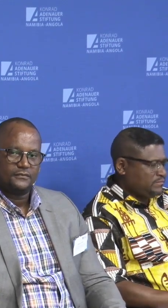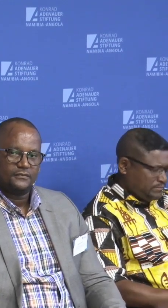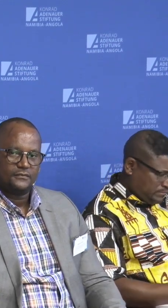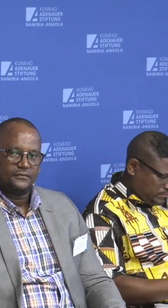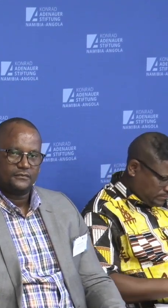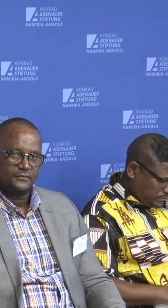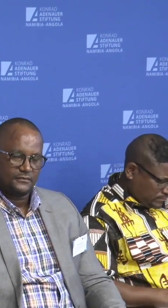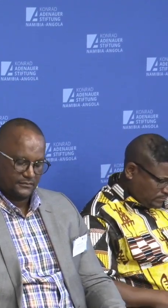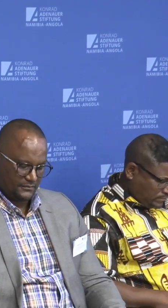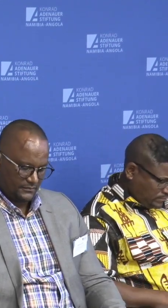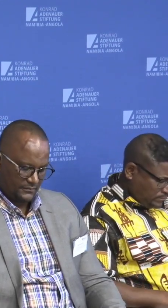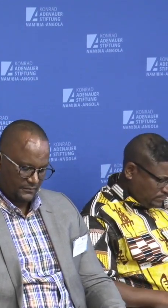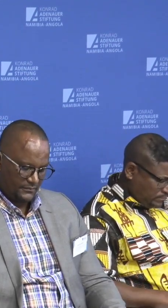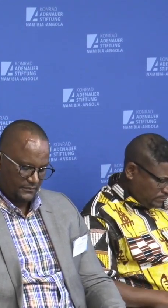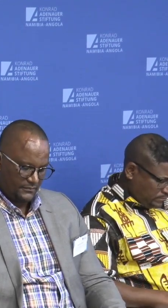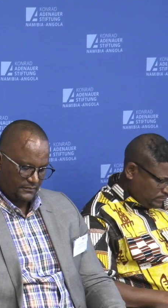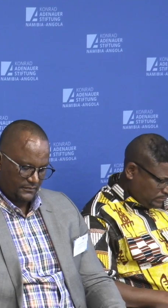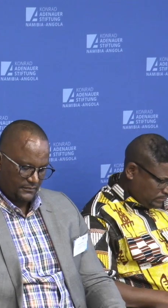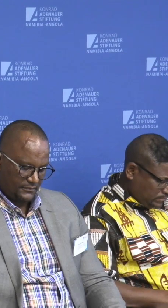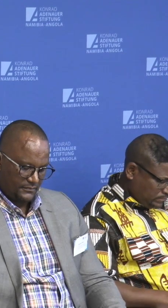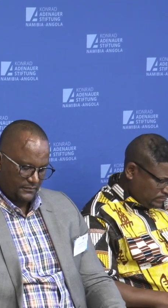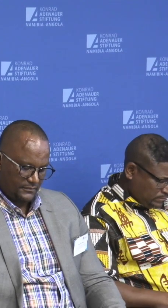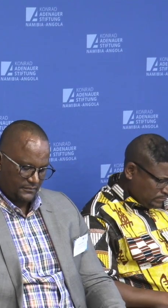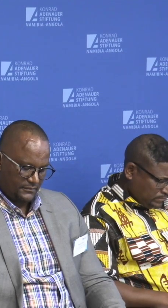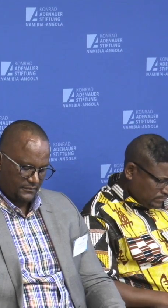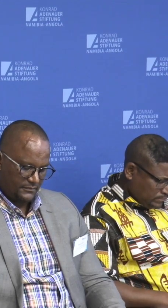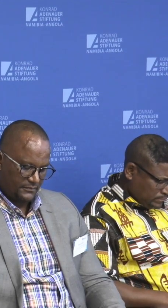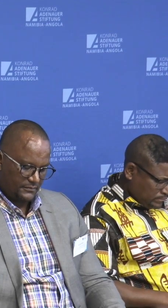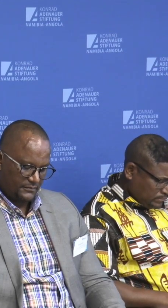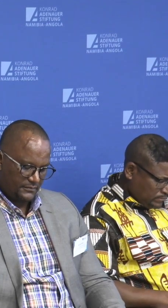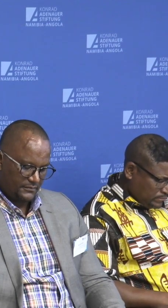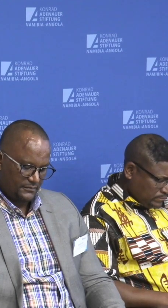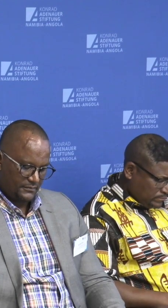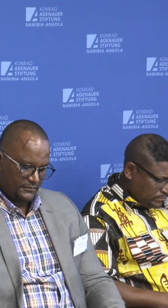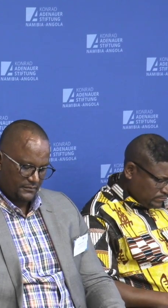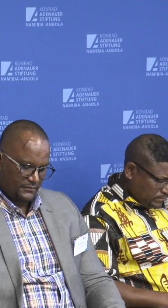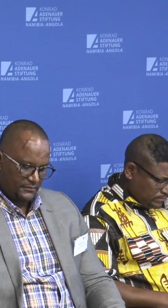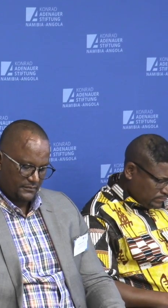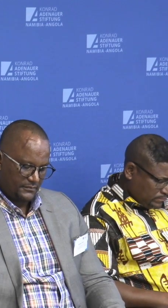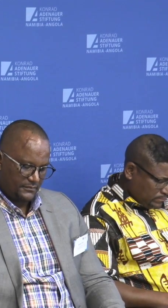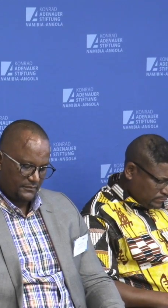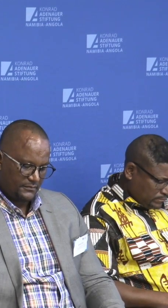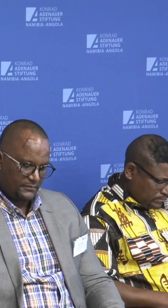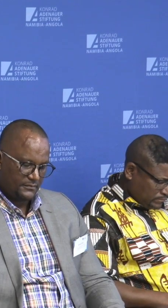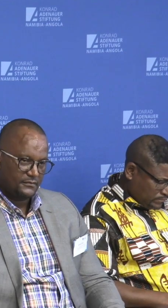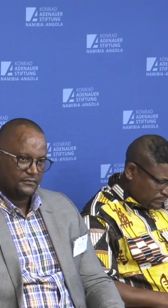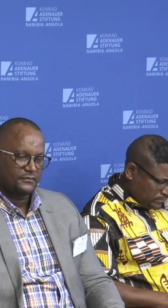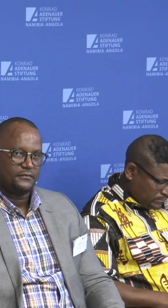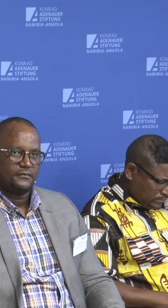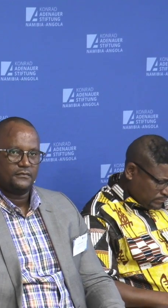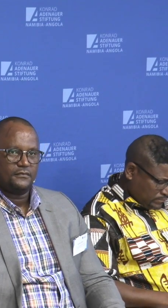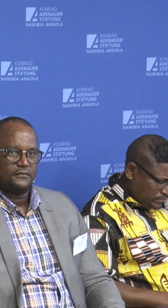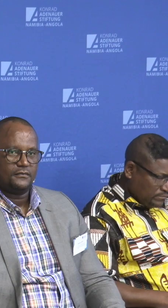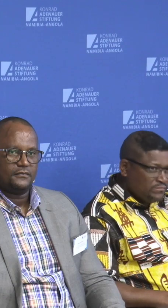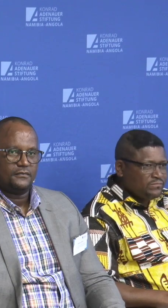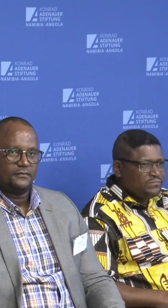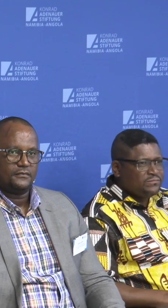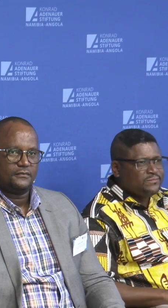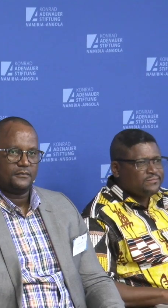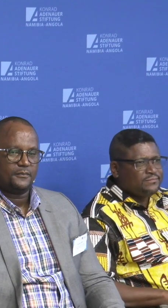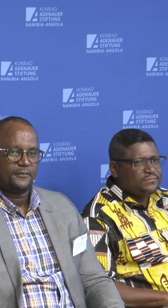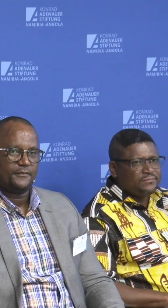of Education, Arts and Culture. Dr. Michael Chivikua, Educational Specialist